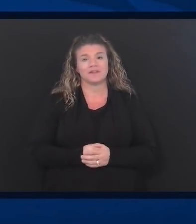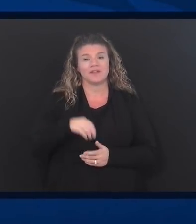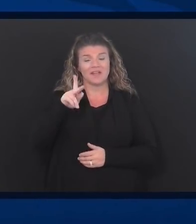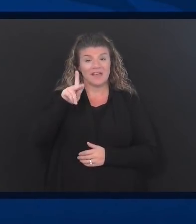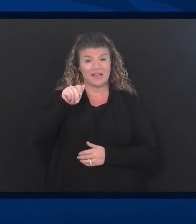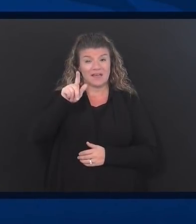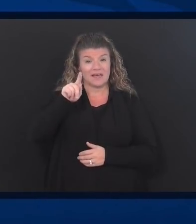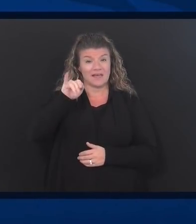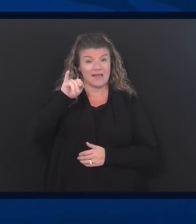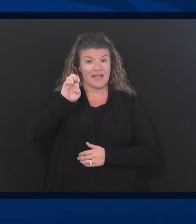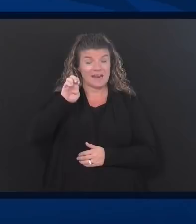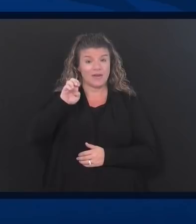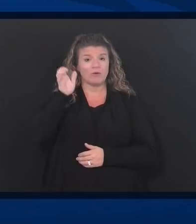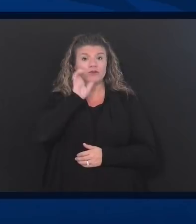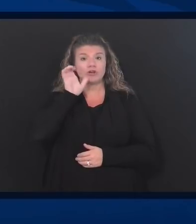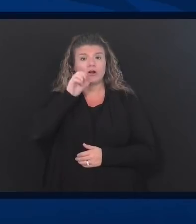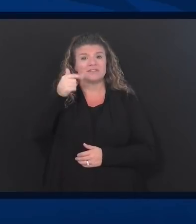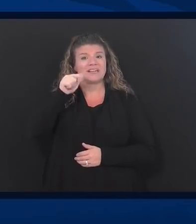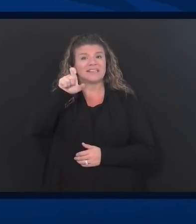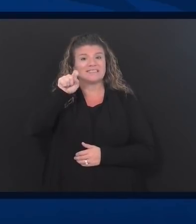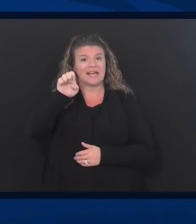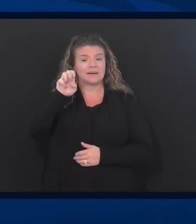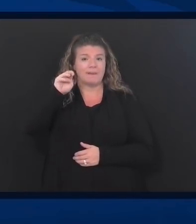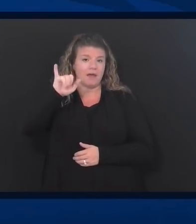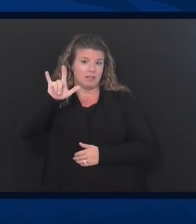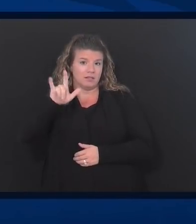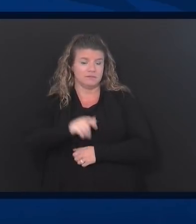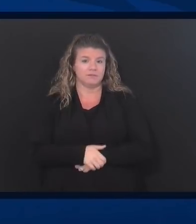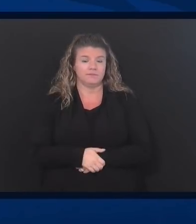Coyne with the Charleston Gazette-Mail.